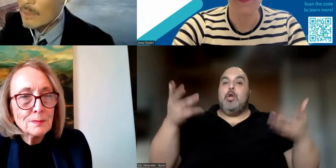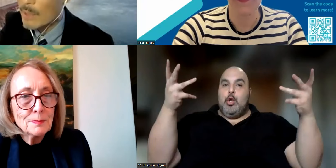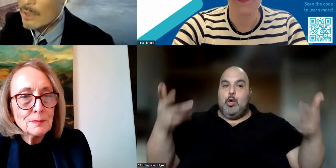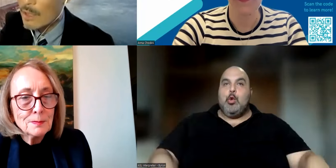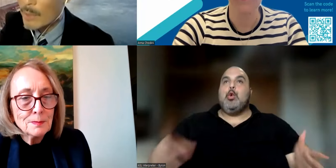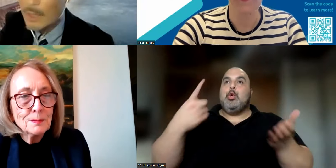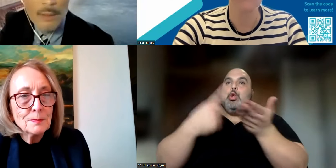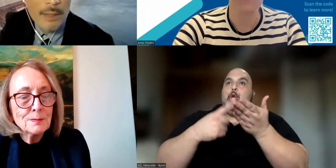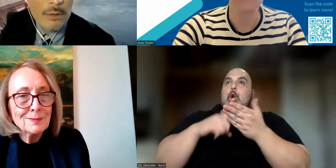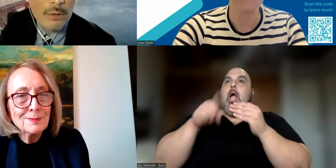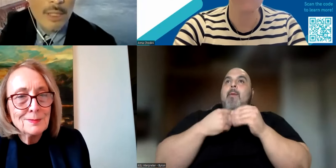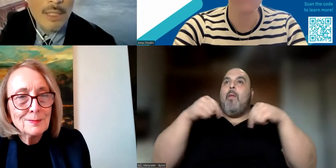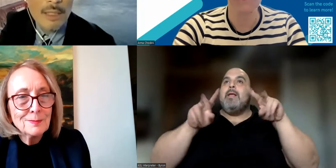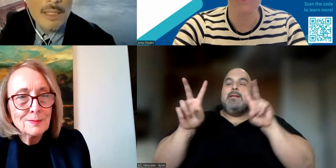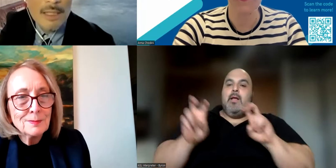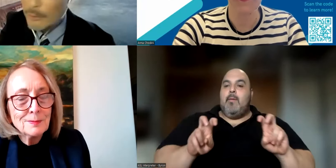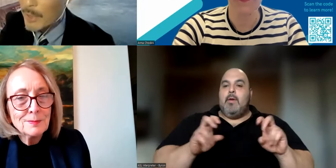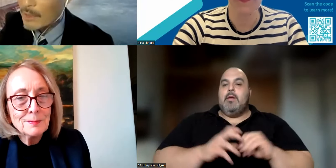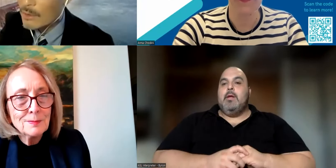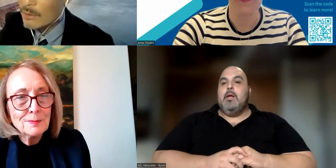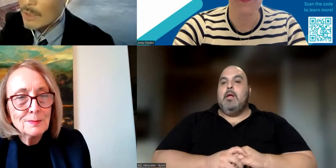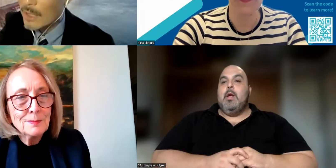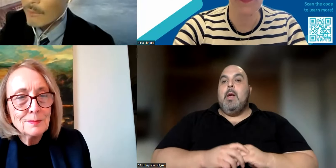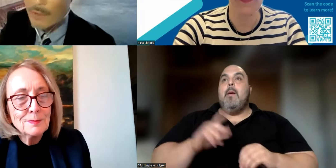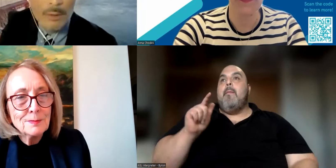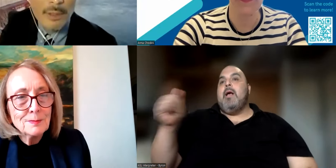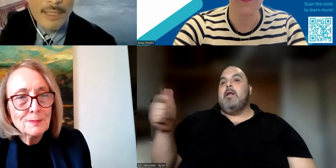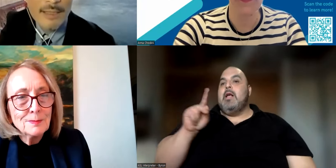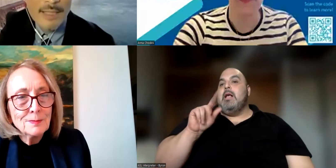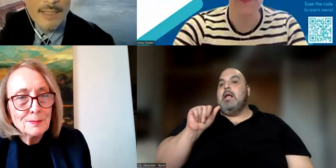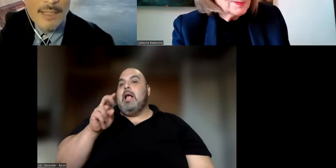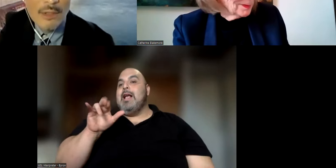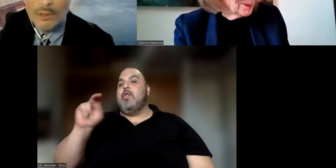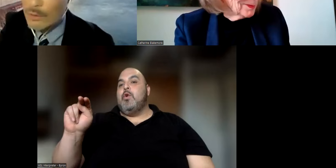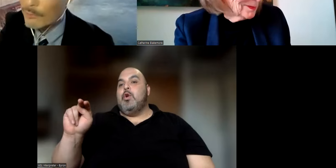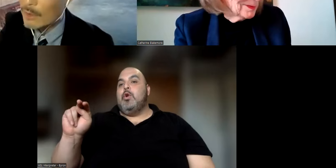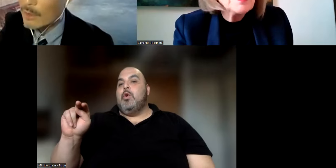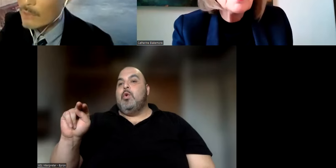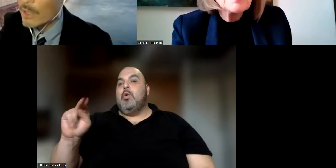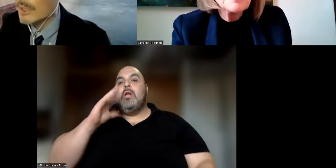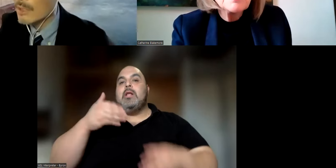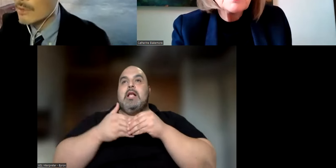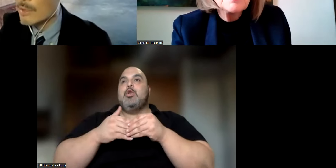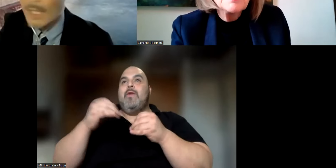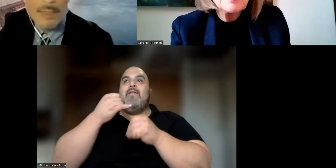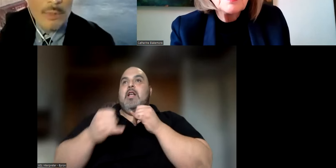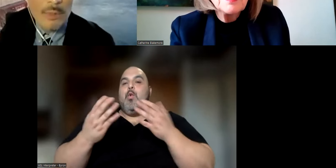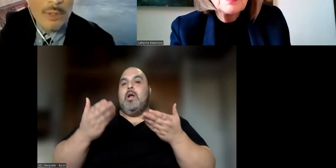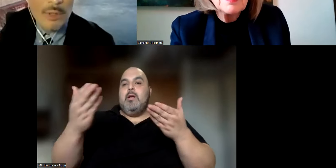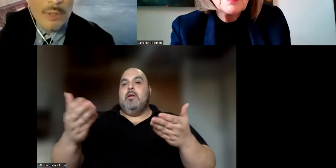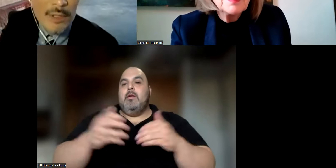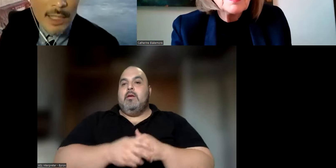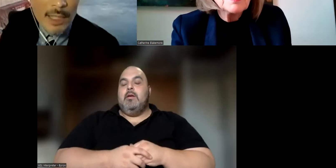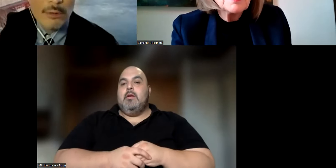discussion about this topic. I would like to give it back to Catherine, who will lead the next discussion to finalize recommendations and items